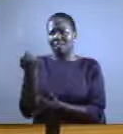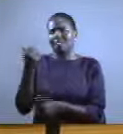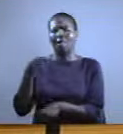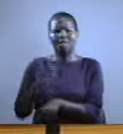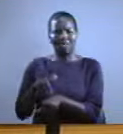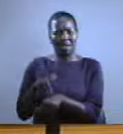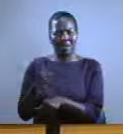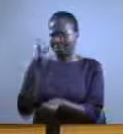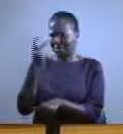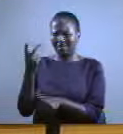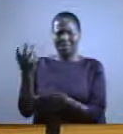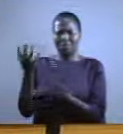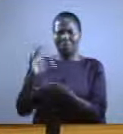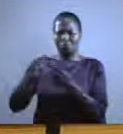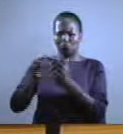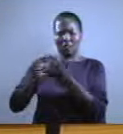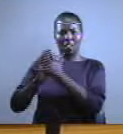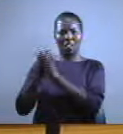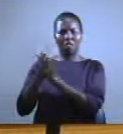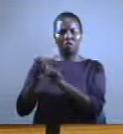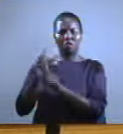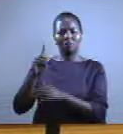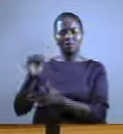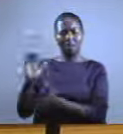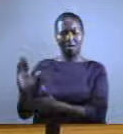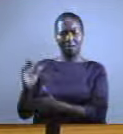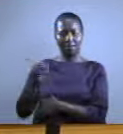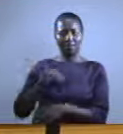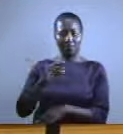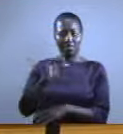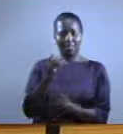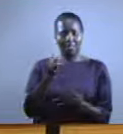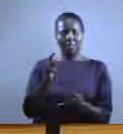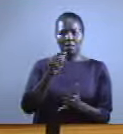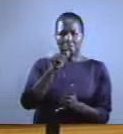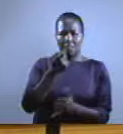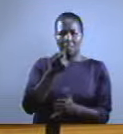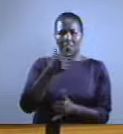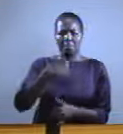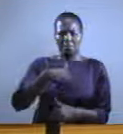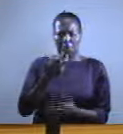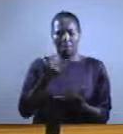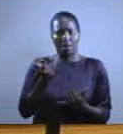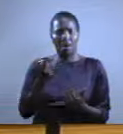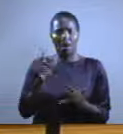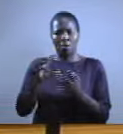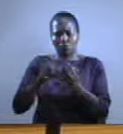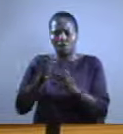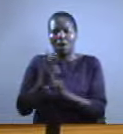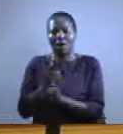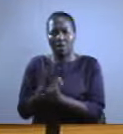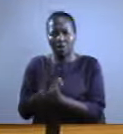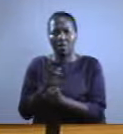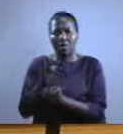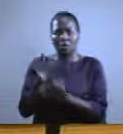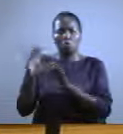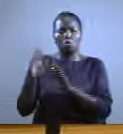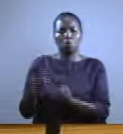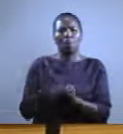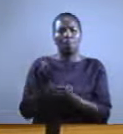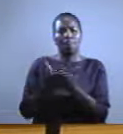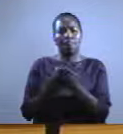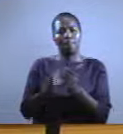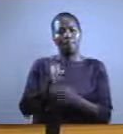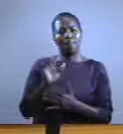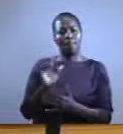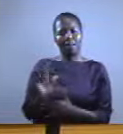optrede is. Die DA gryp na grashalms in 'n patetiese poging om die regerende party in die aanloop tot die